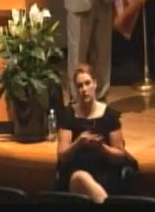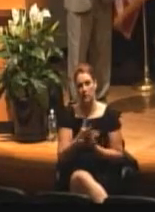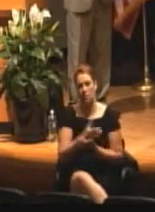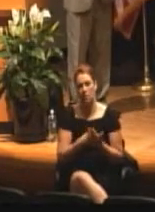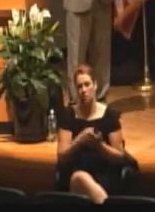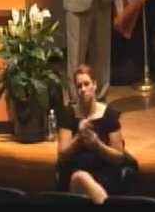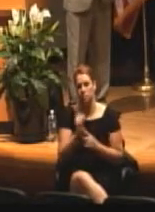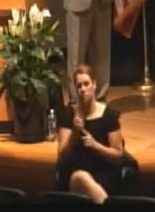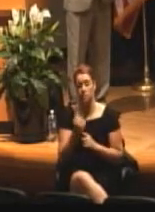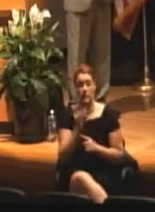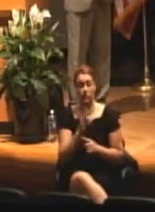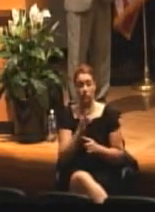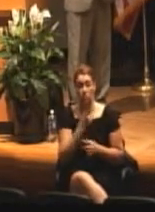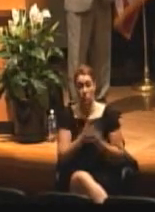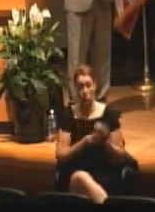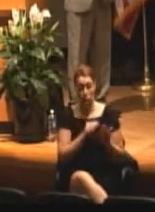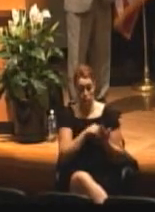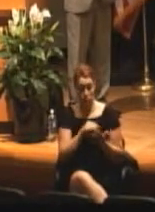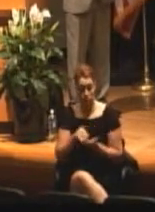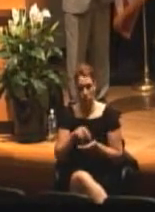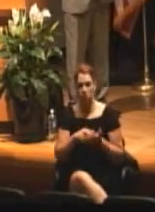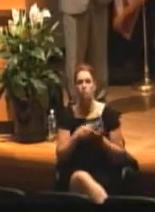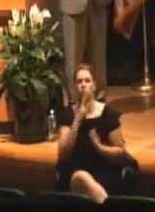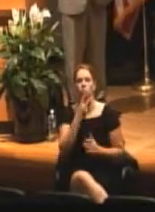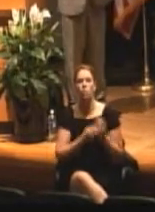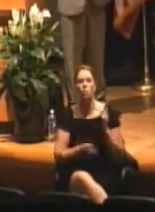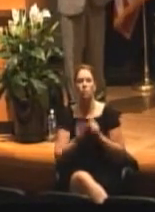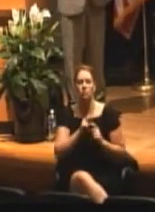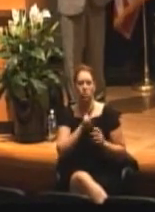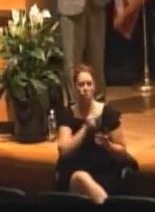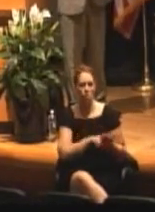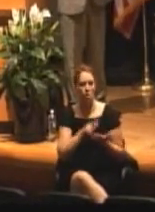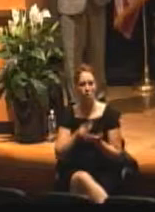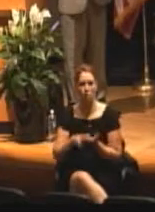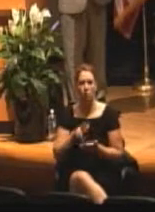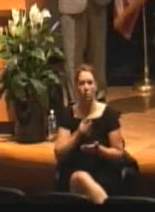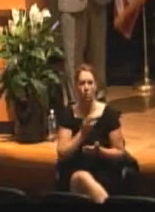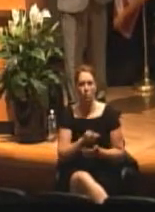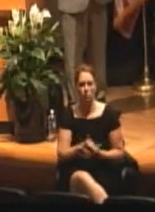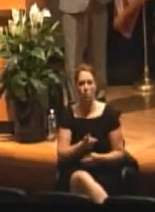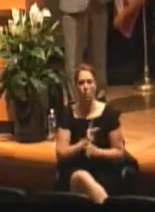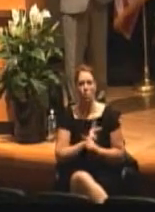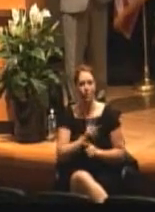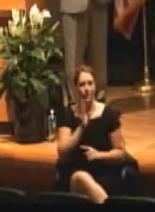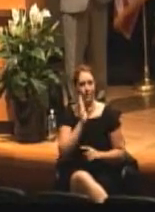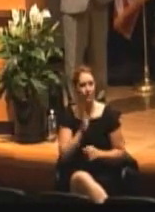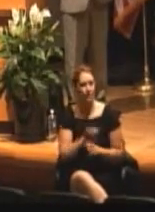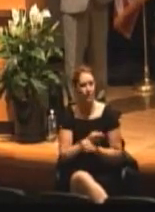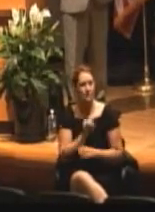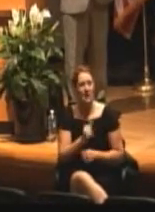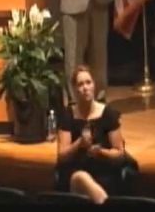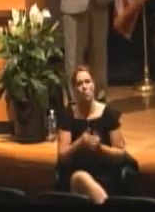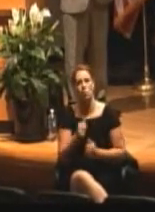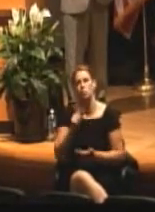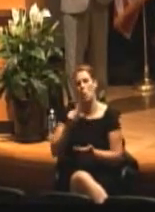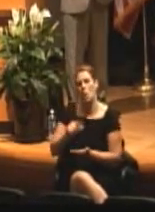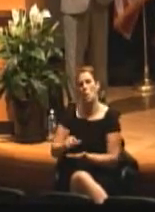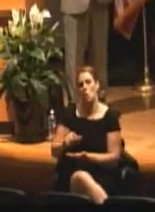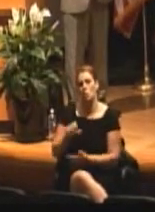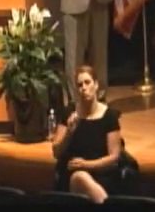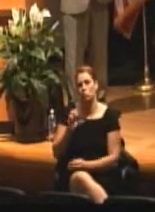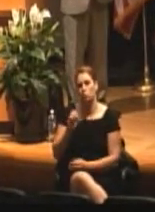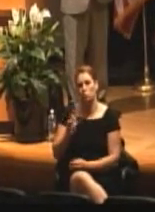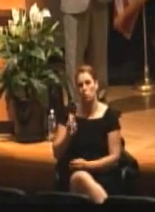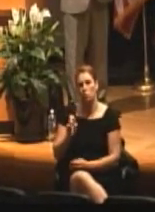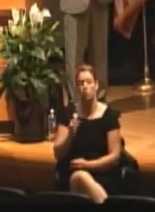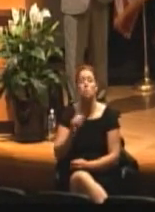on jointly, if both people are on the loan, they're going to take the lower middle score of both of you. So when we pull a credit report, we get three